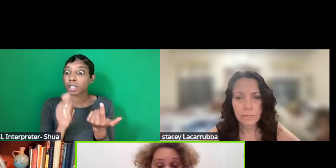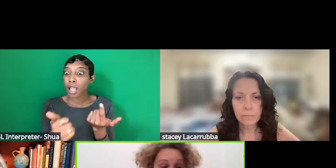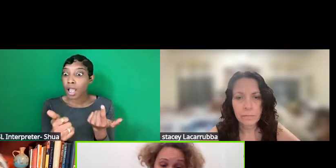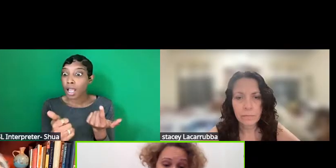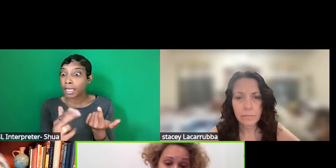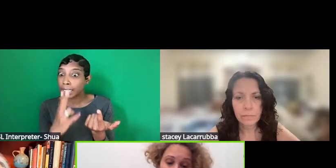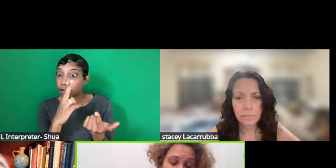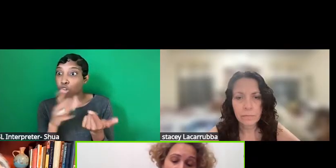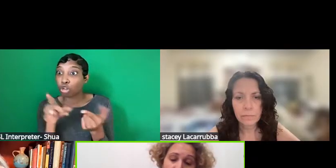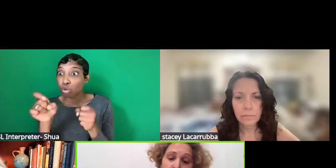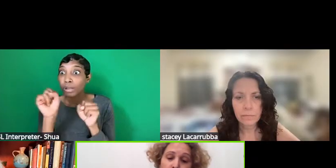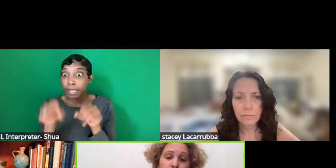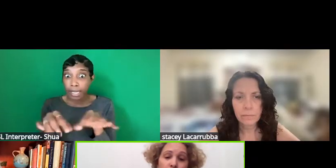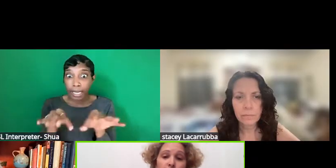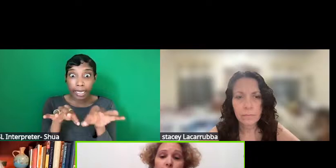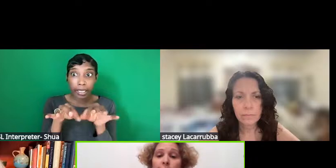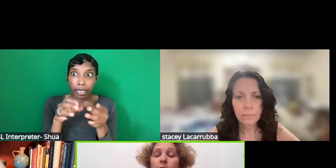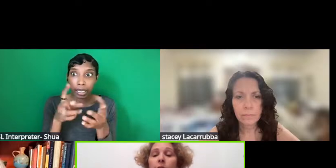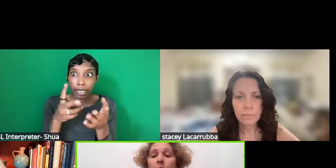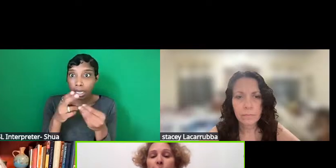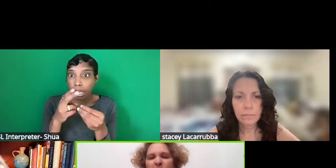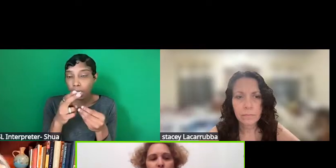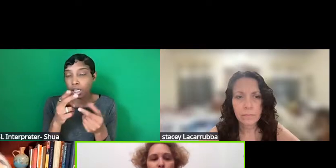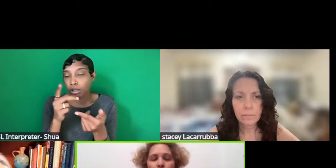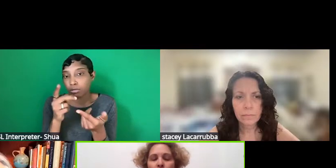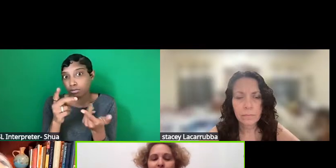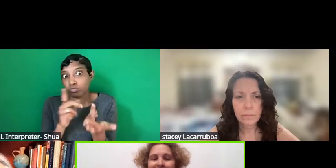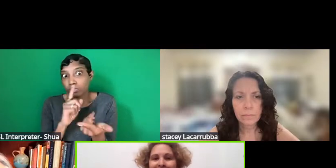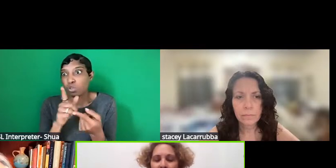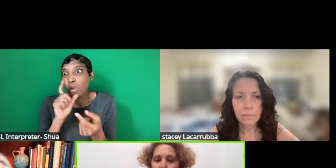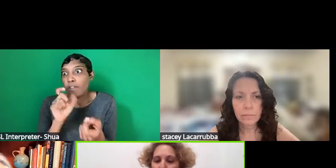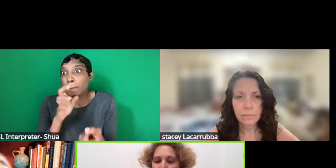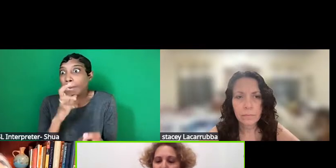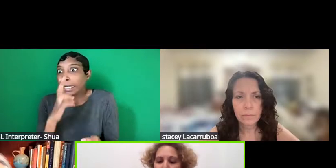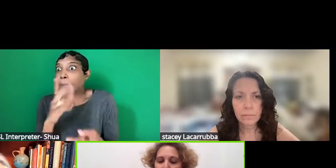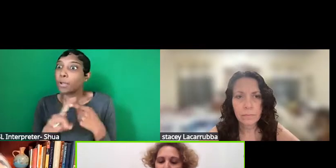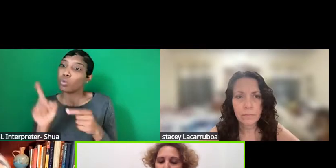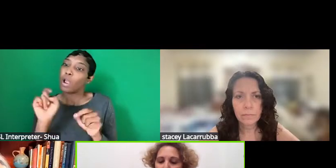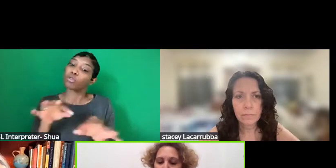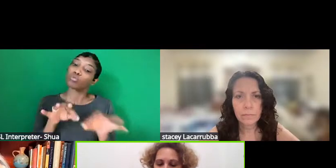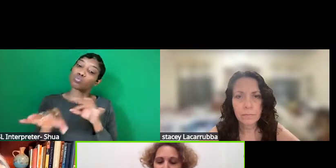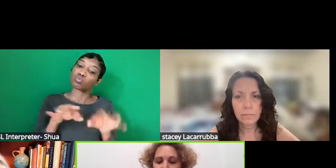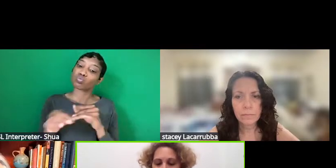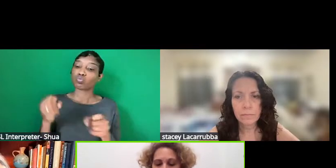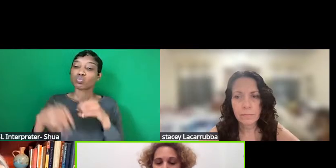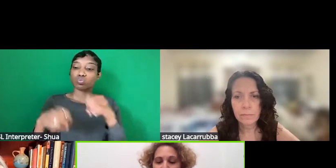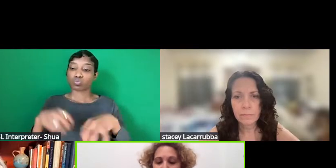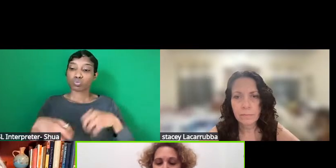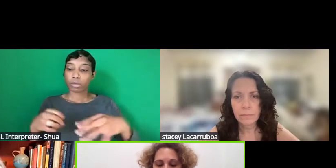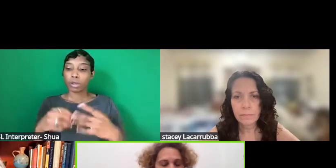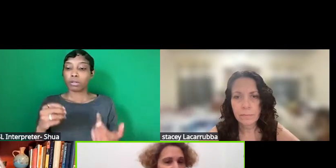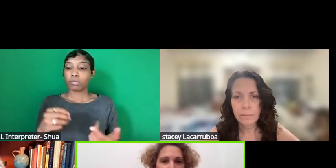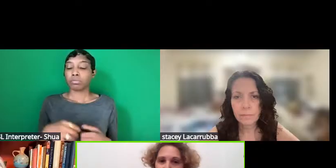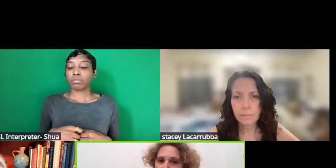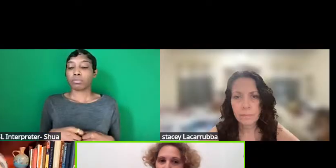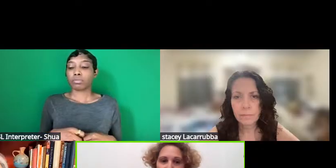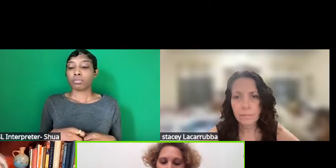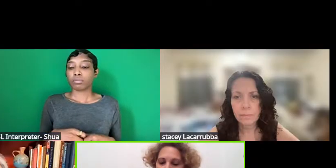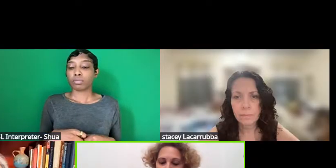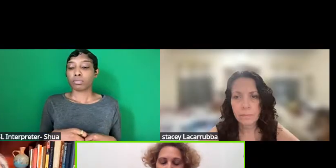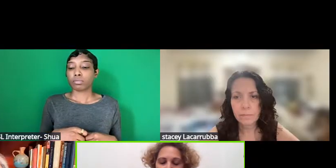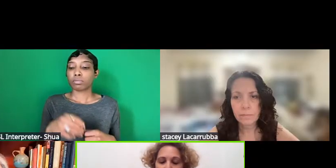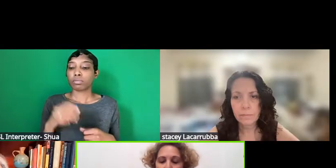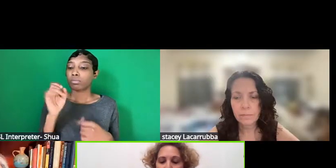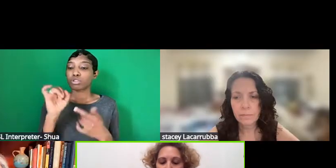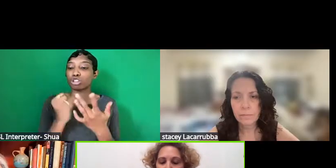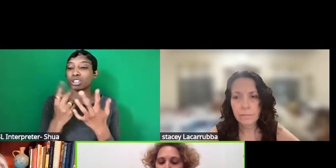can even cut it absolutely fine to use your scissor. If you don't like the kind of ripping sound, you can just use your scissor and literally you're just